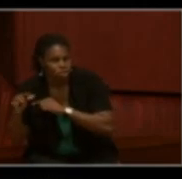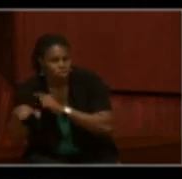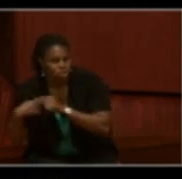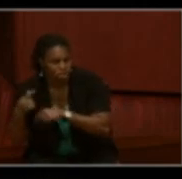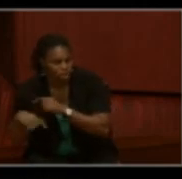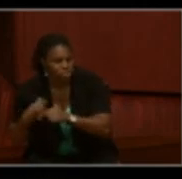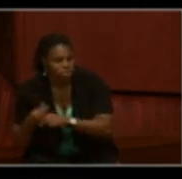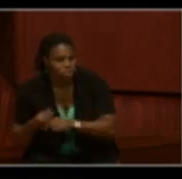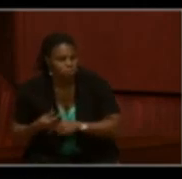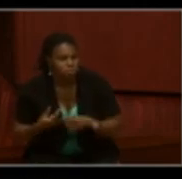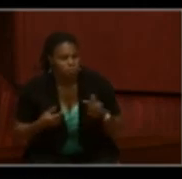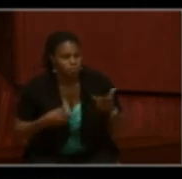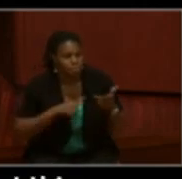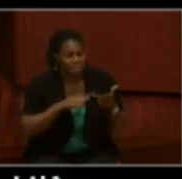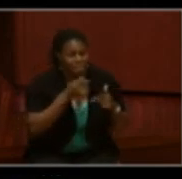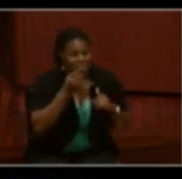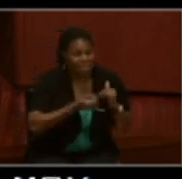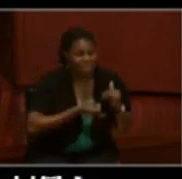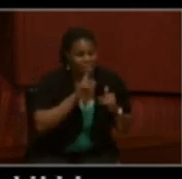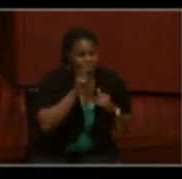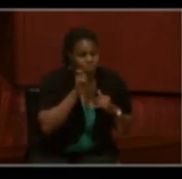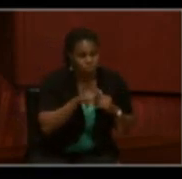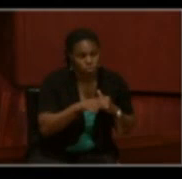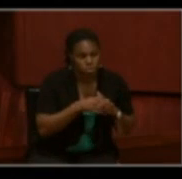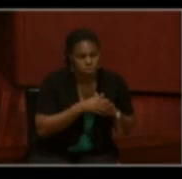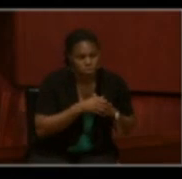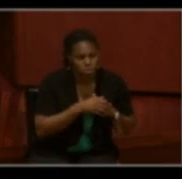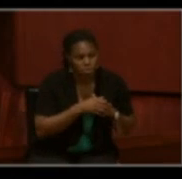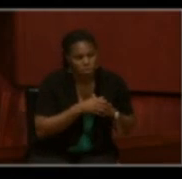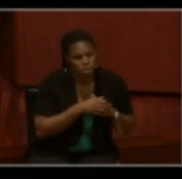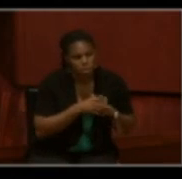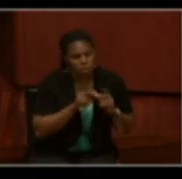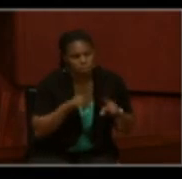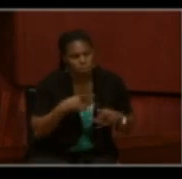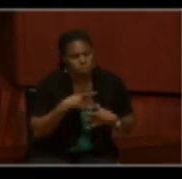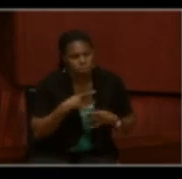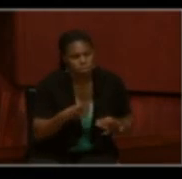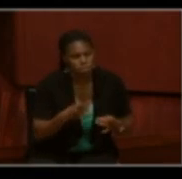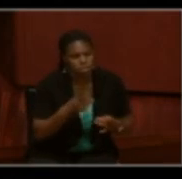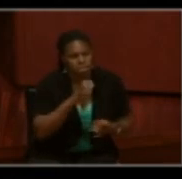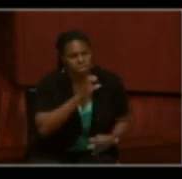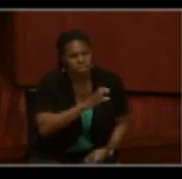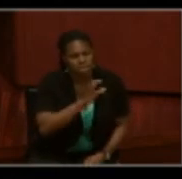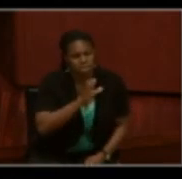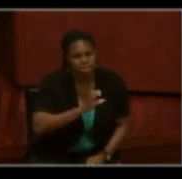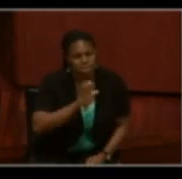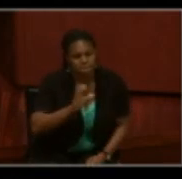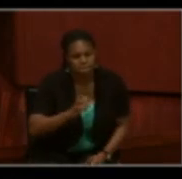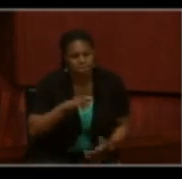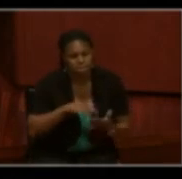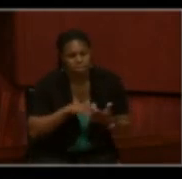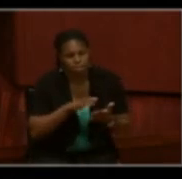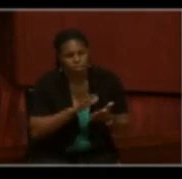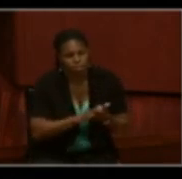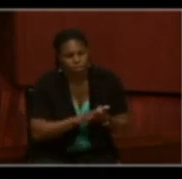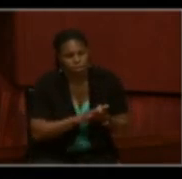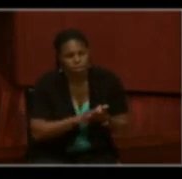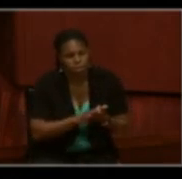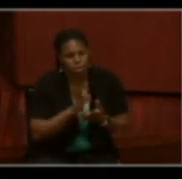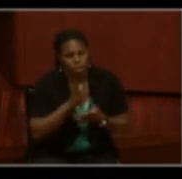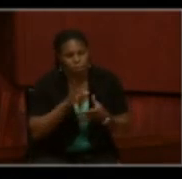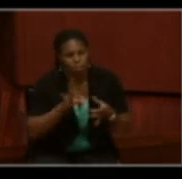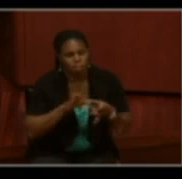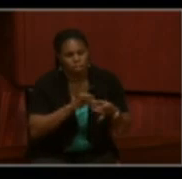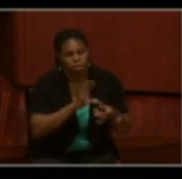Thank you. And our last question, we have a person very interested in CCC records, which of course are part of the